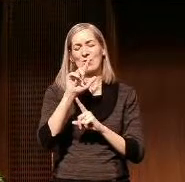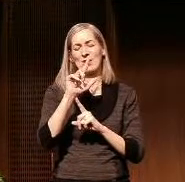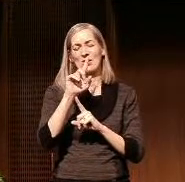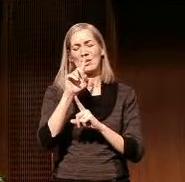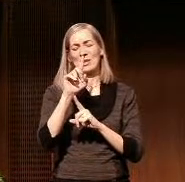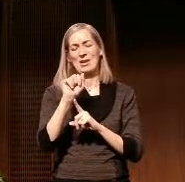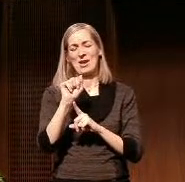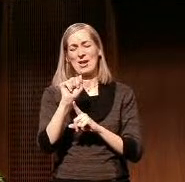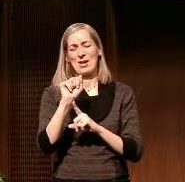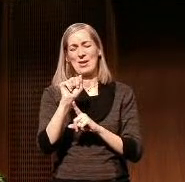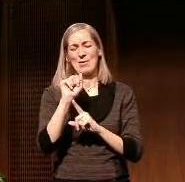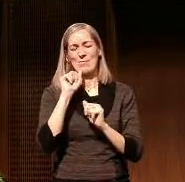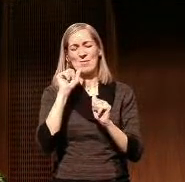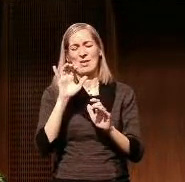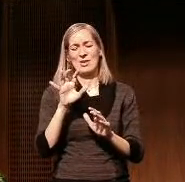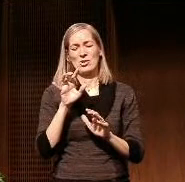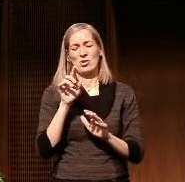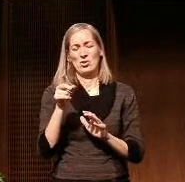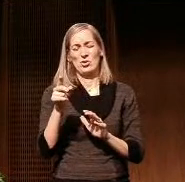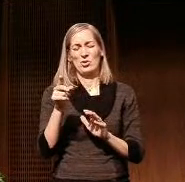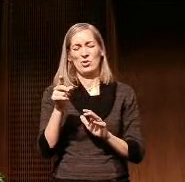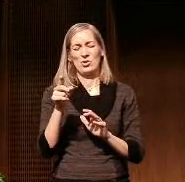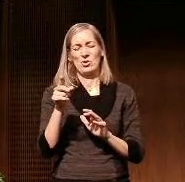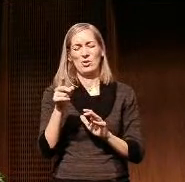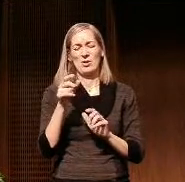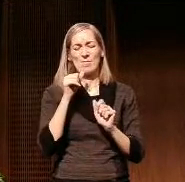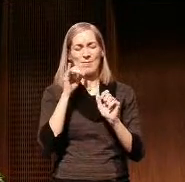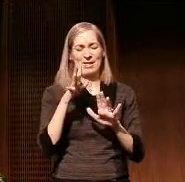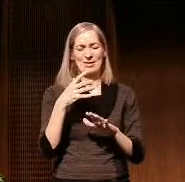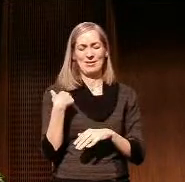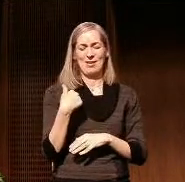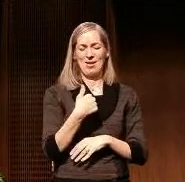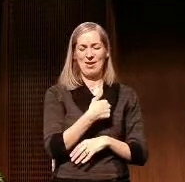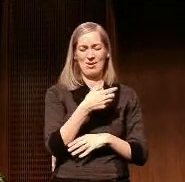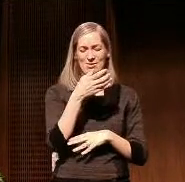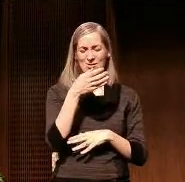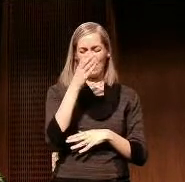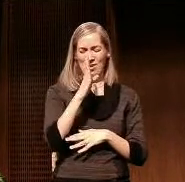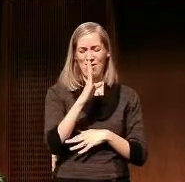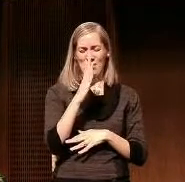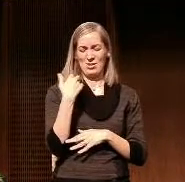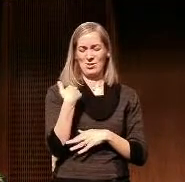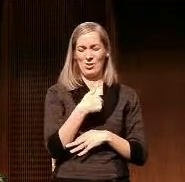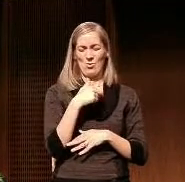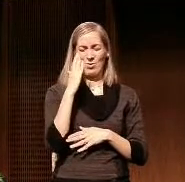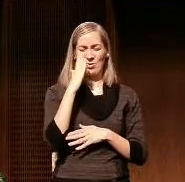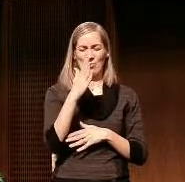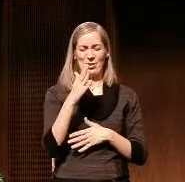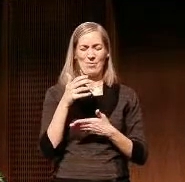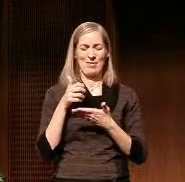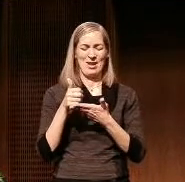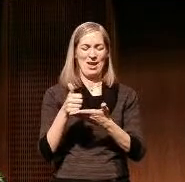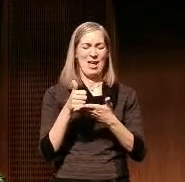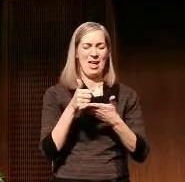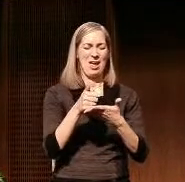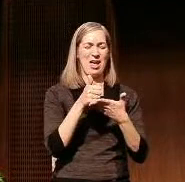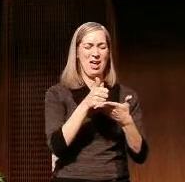life, and that you will bless us, O God, that we will be a help wherever we